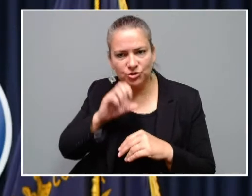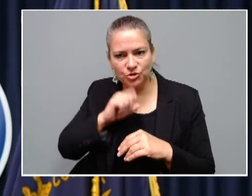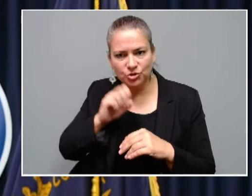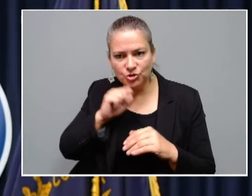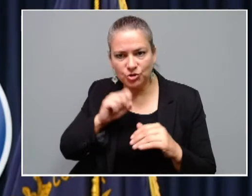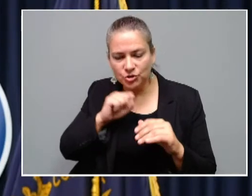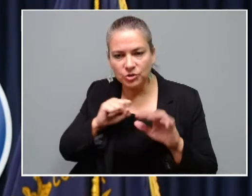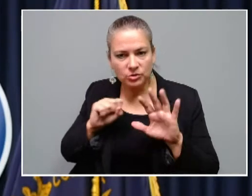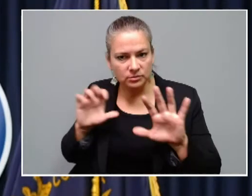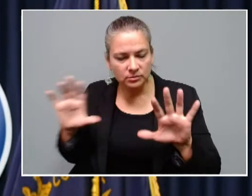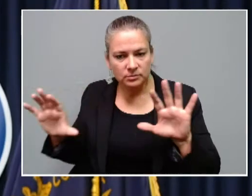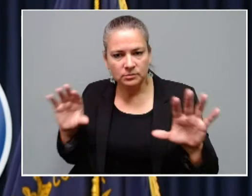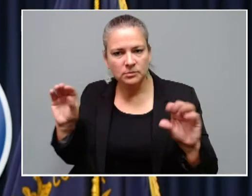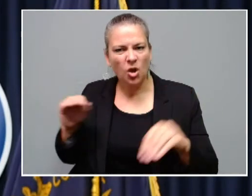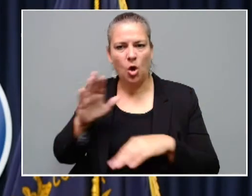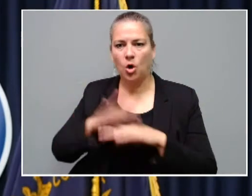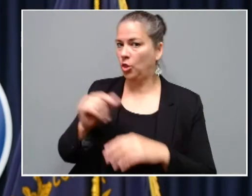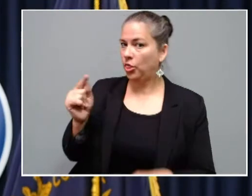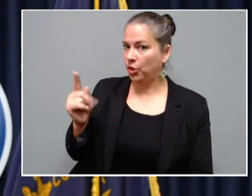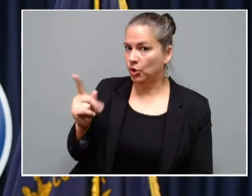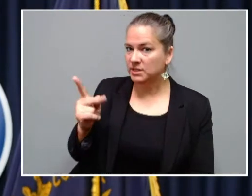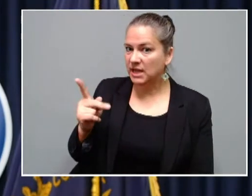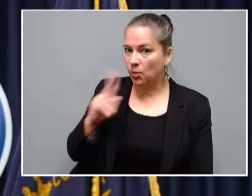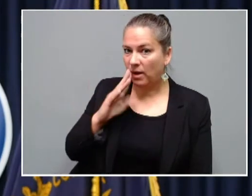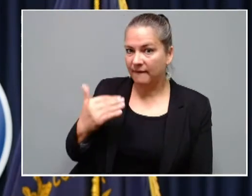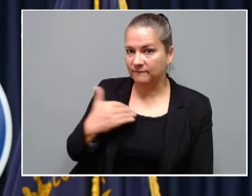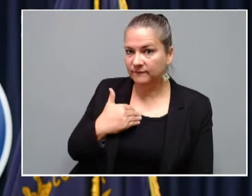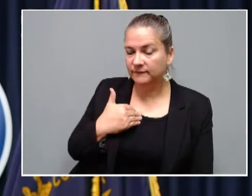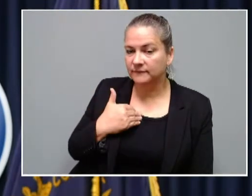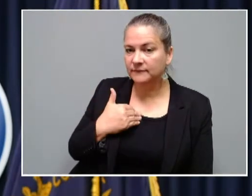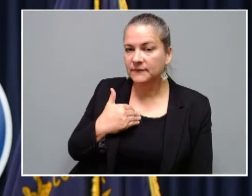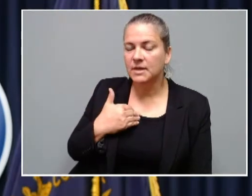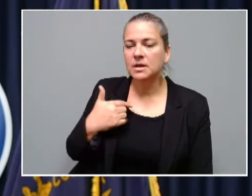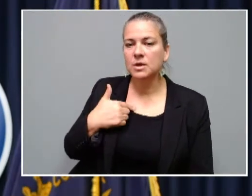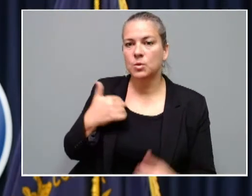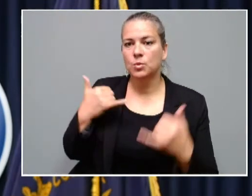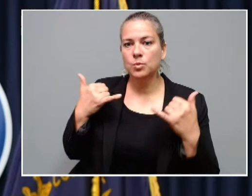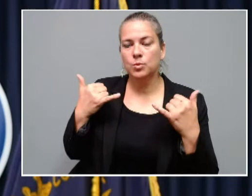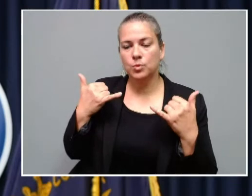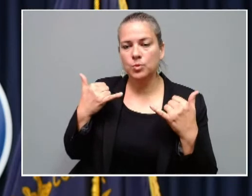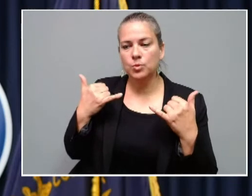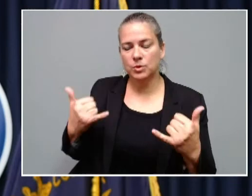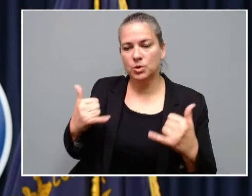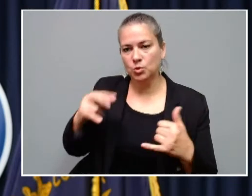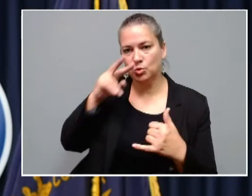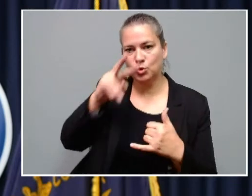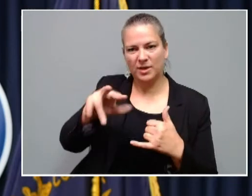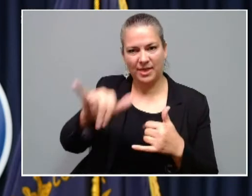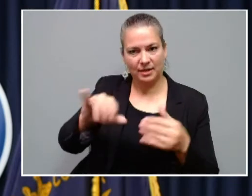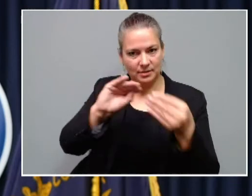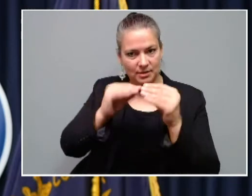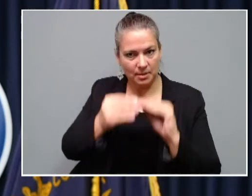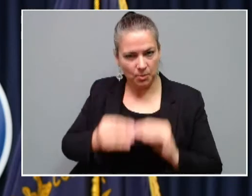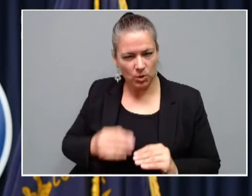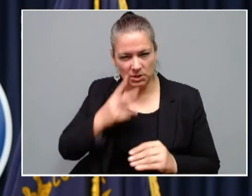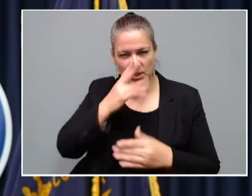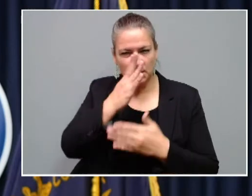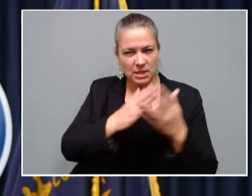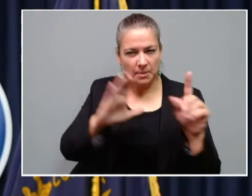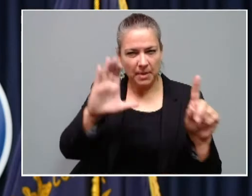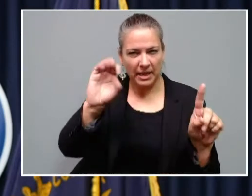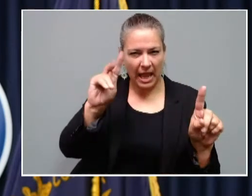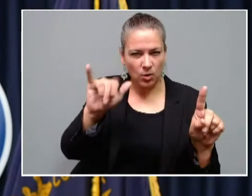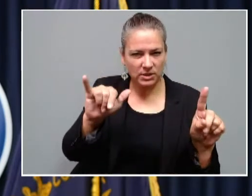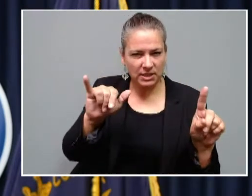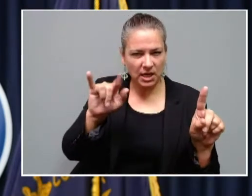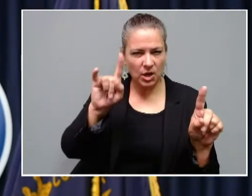on Thursday. We are reviewing some of that data because we see in some counties 100+% of a certain